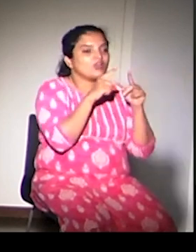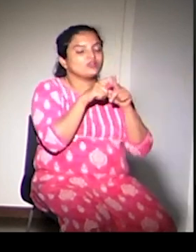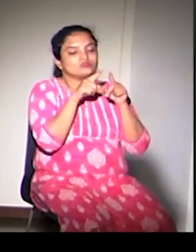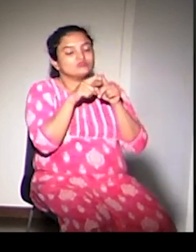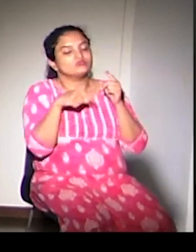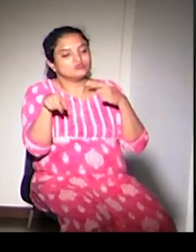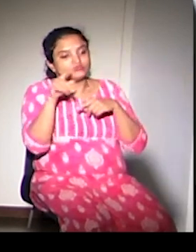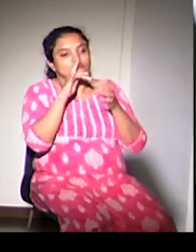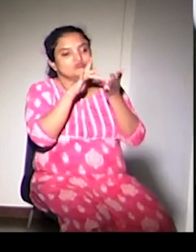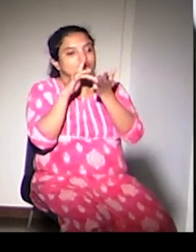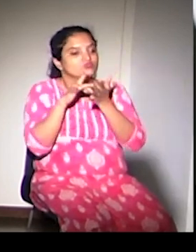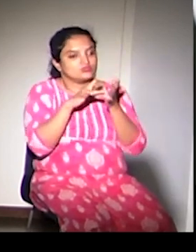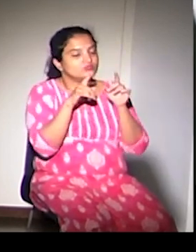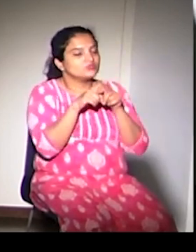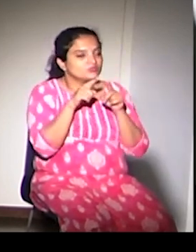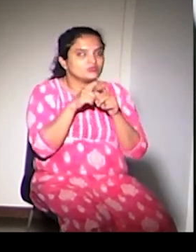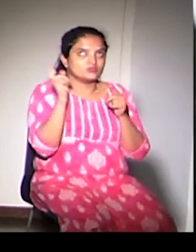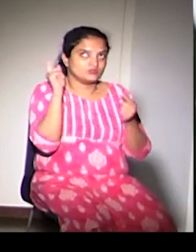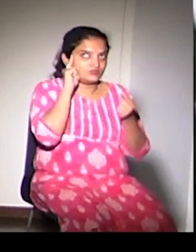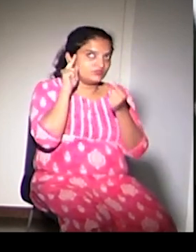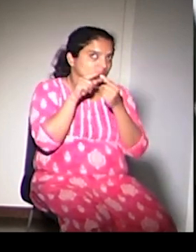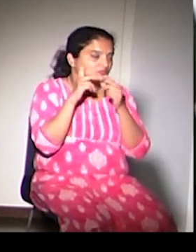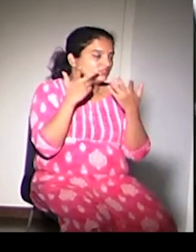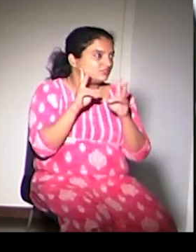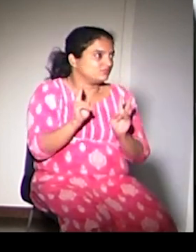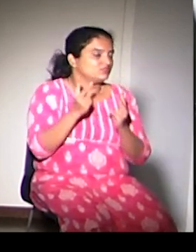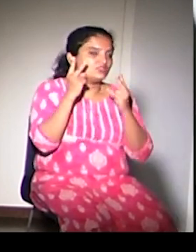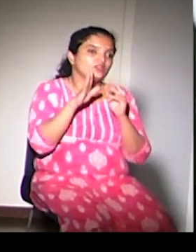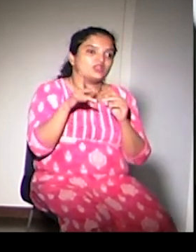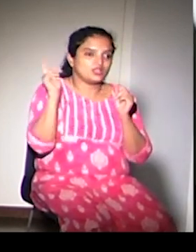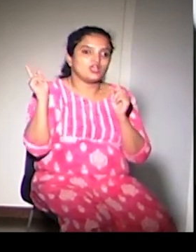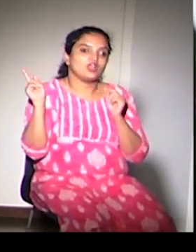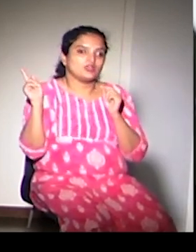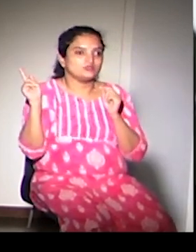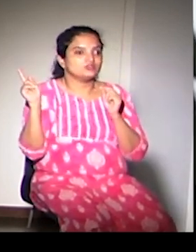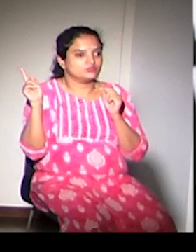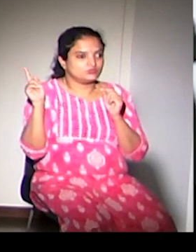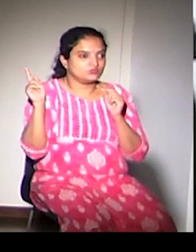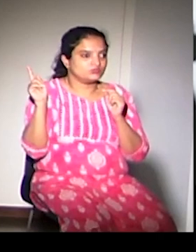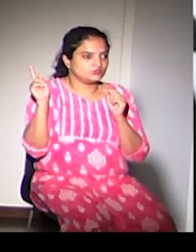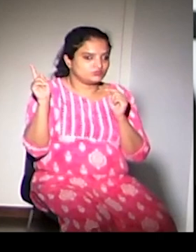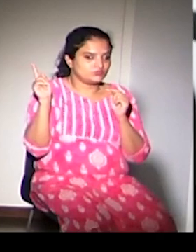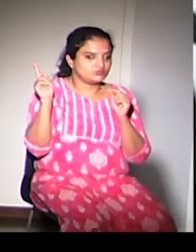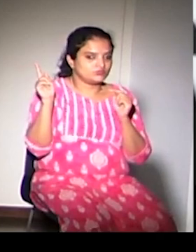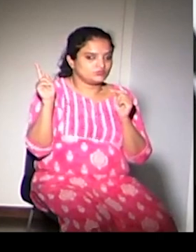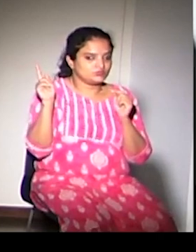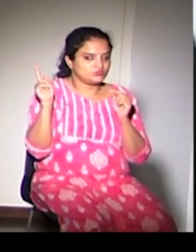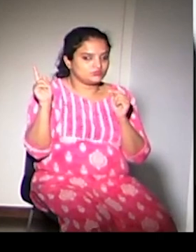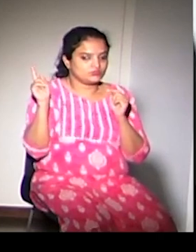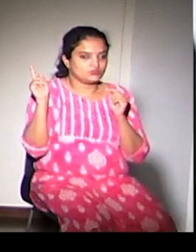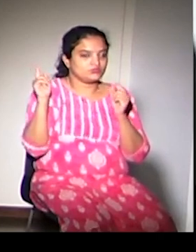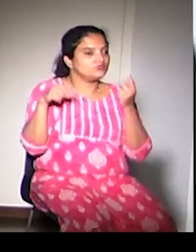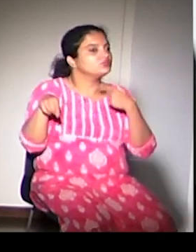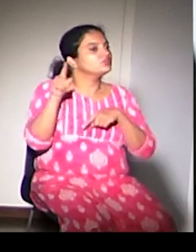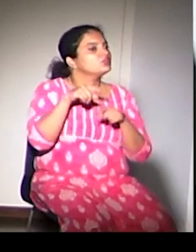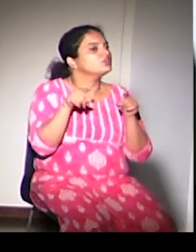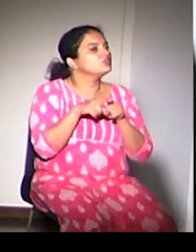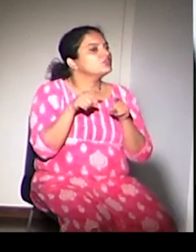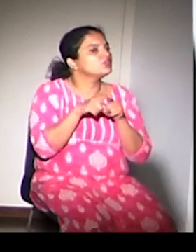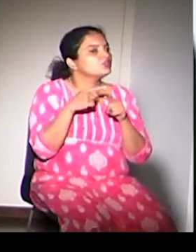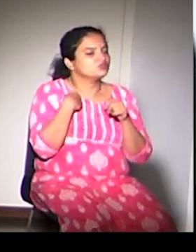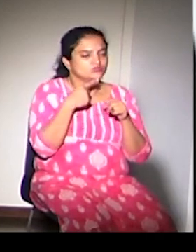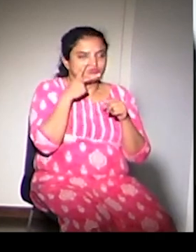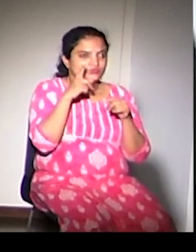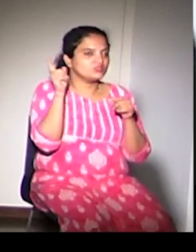think that makes that's something very unique about the cuir de seca tiles produced. These are mostly Shah